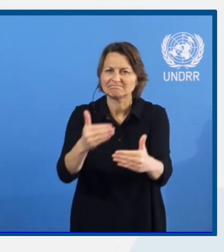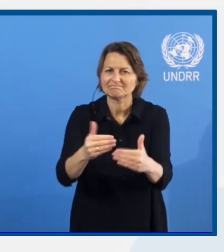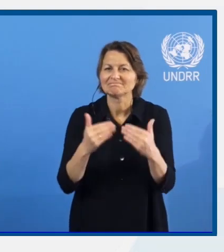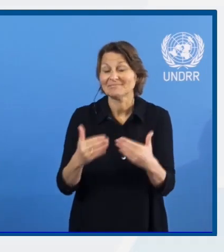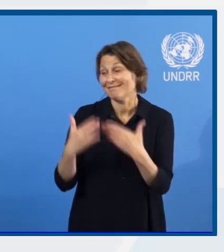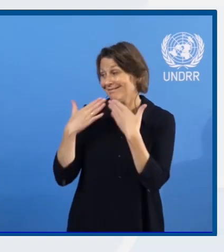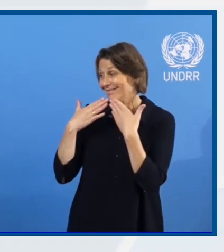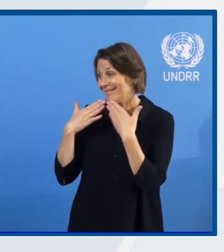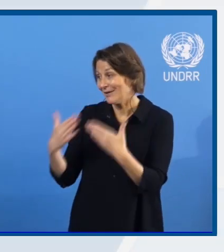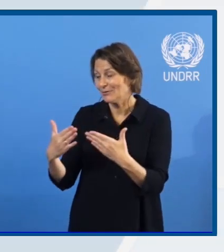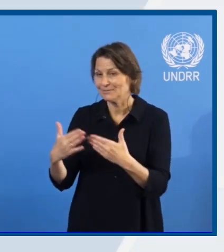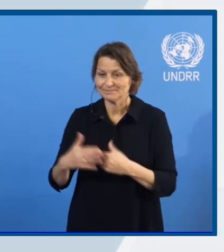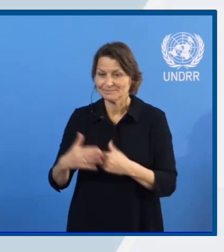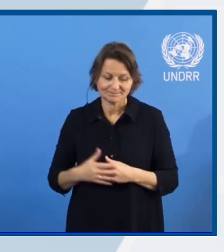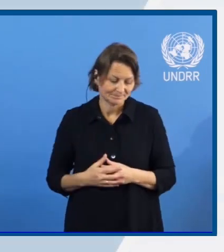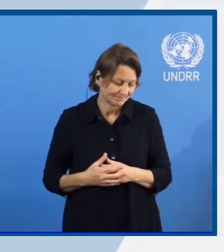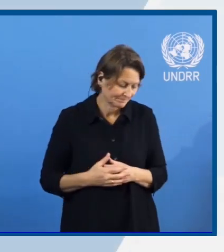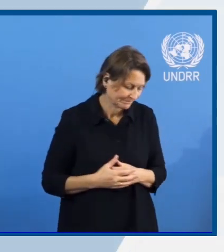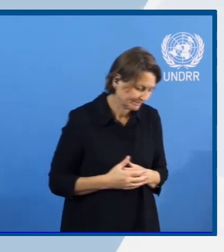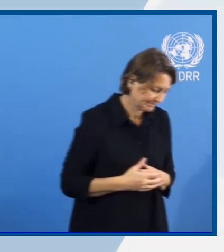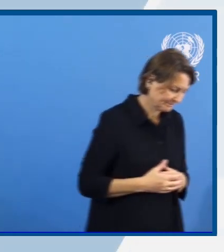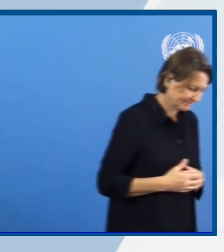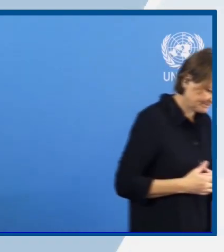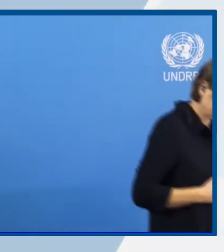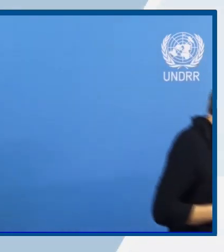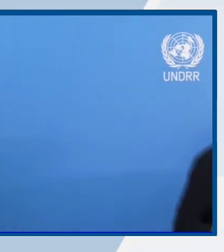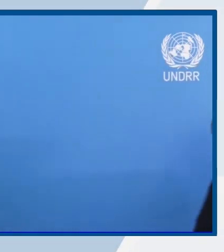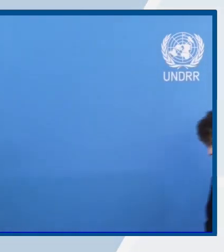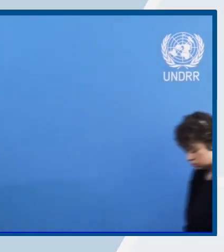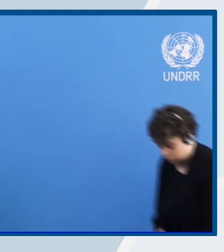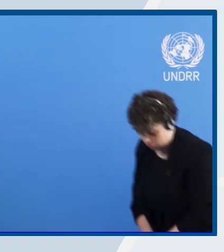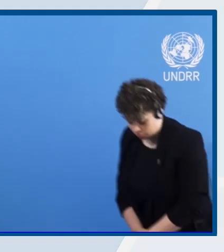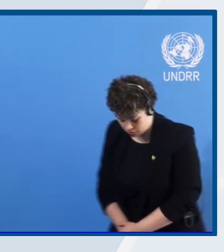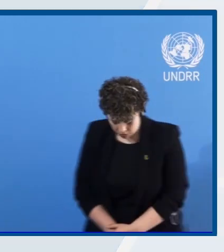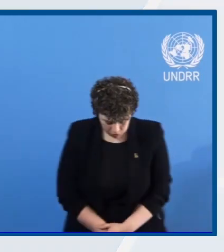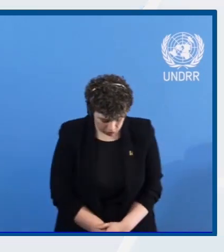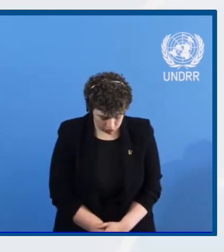Thank you for that. I will now turn to Carlos again